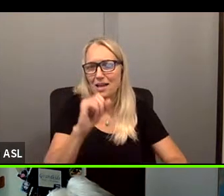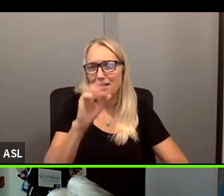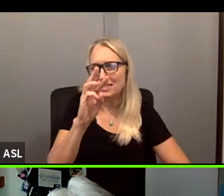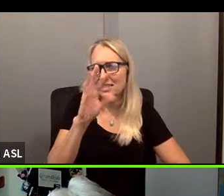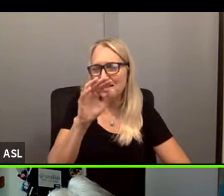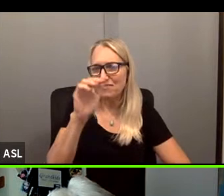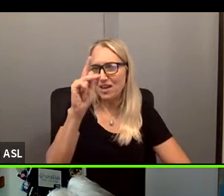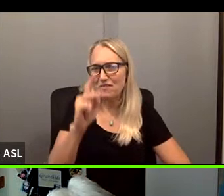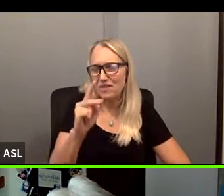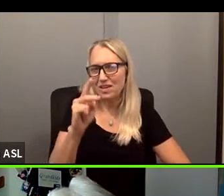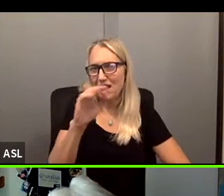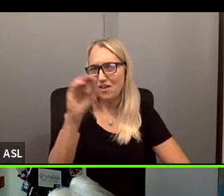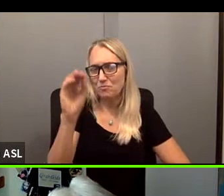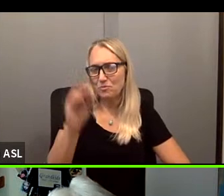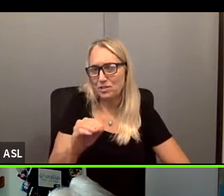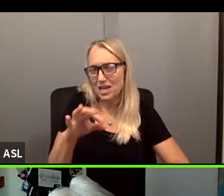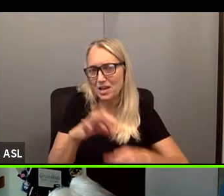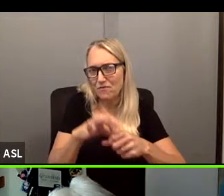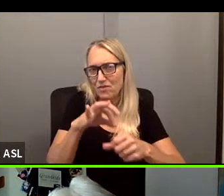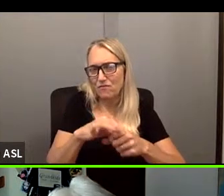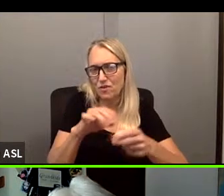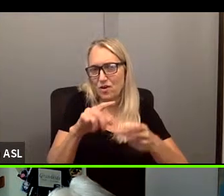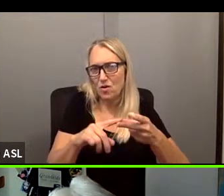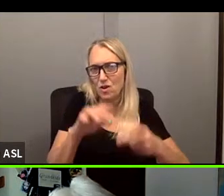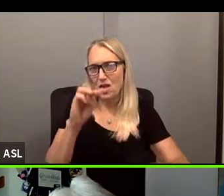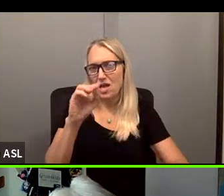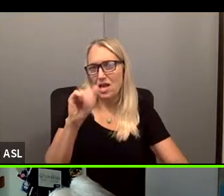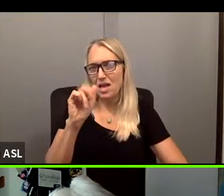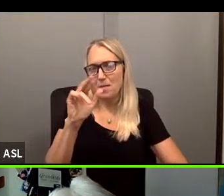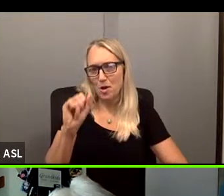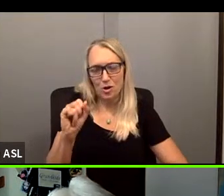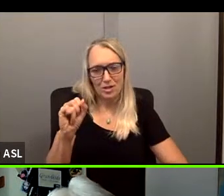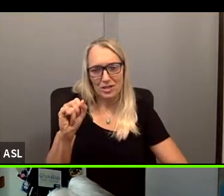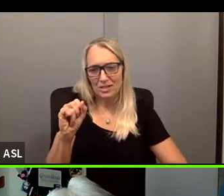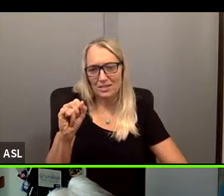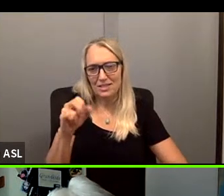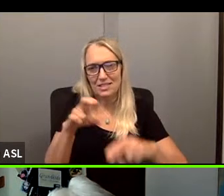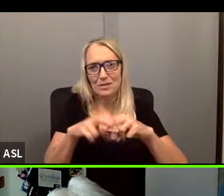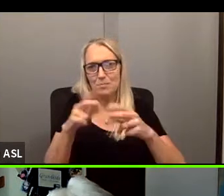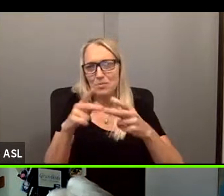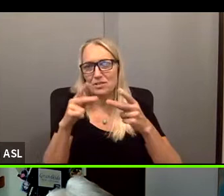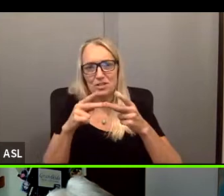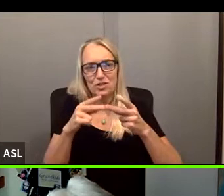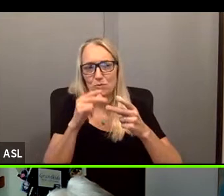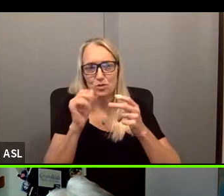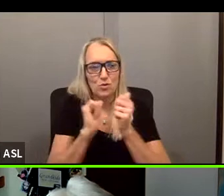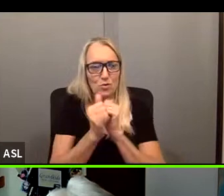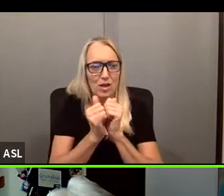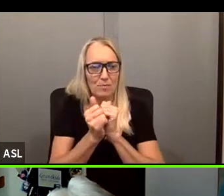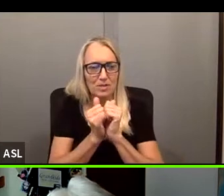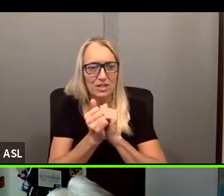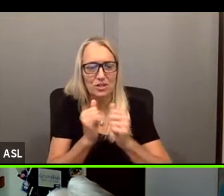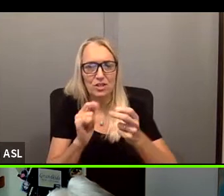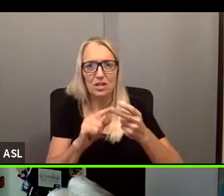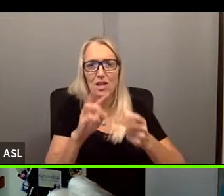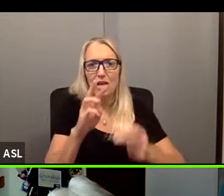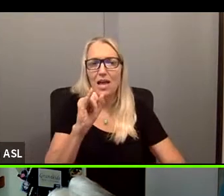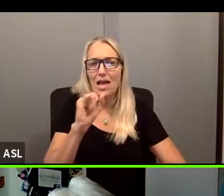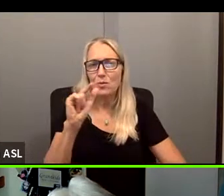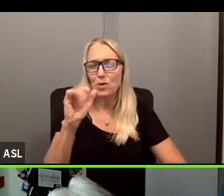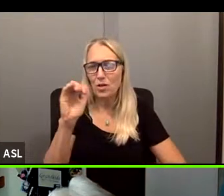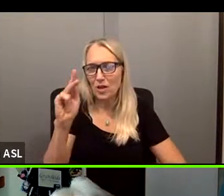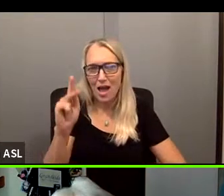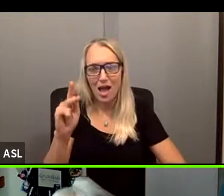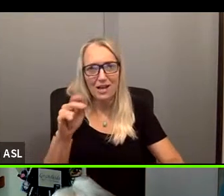65.5% of the vote, and Barkas's seat was uncontested. In 2018, Wilcox's seat was uncontested.